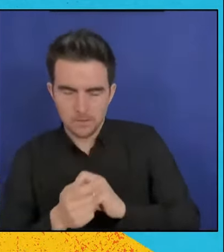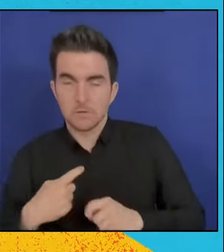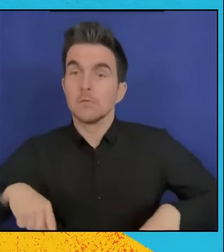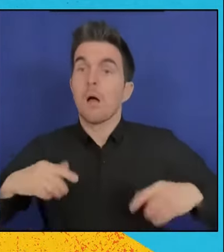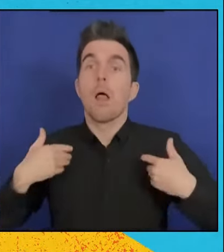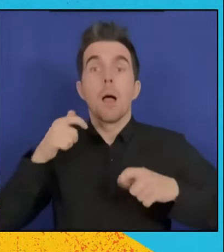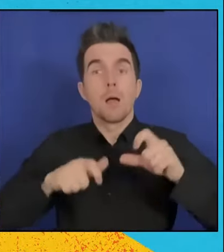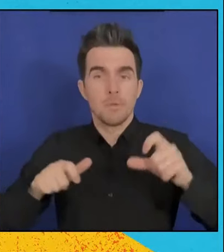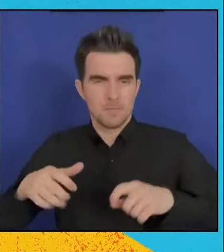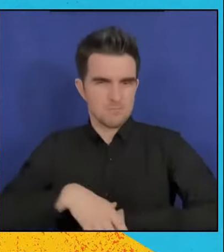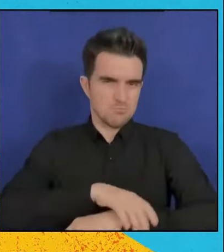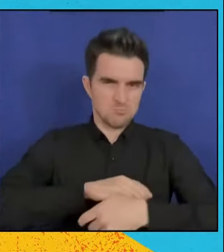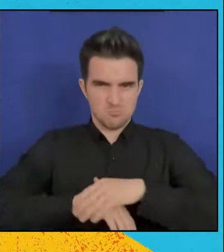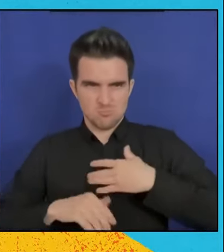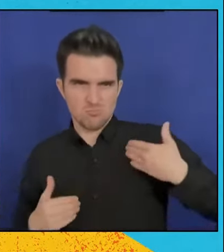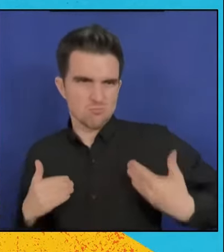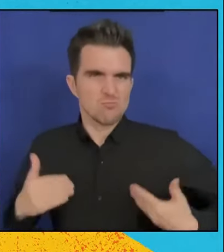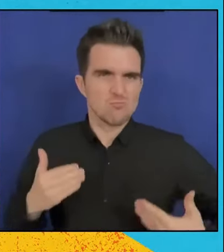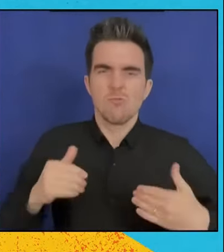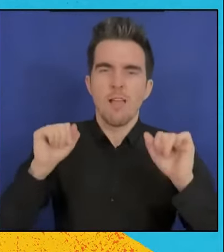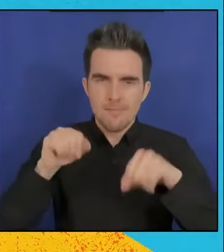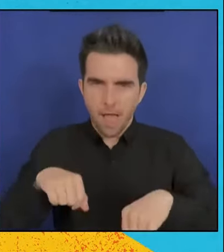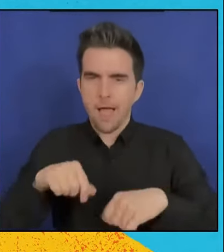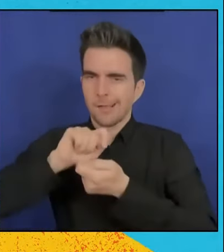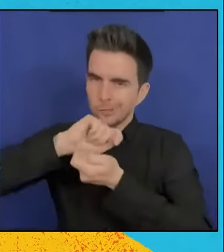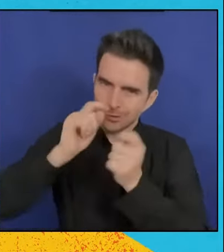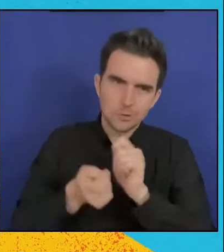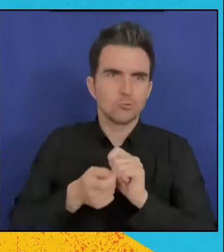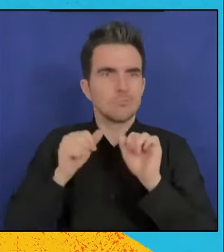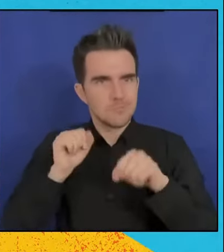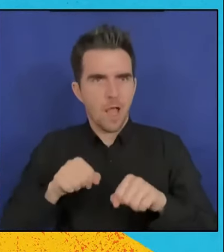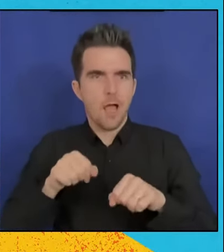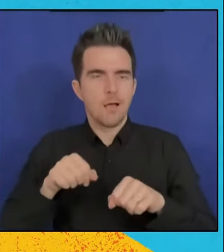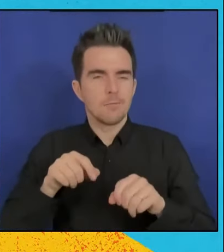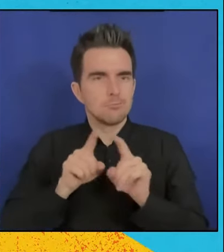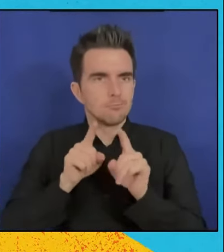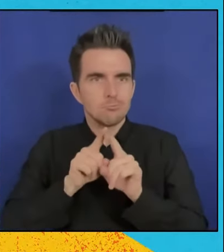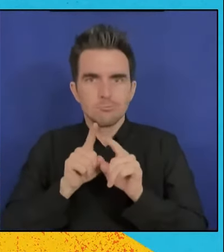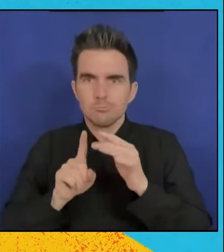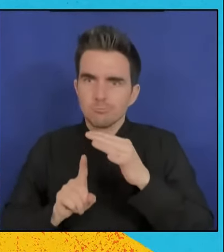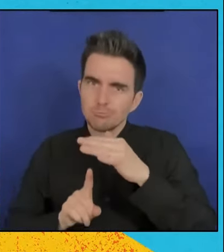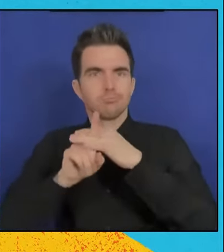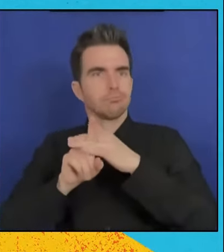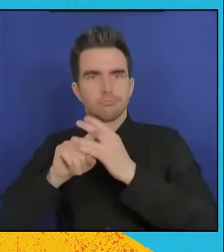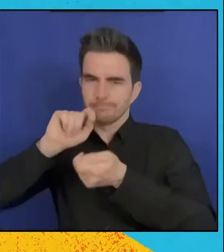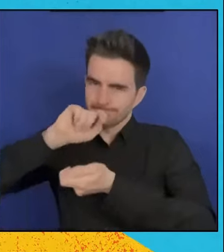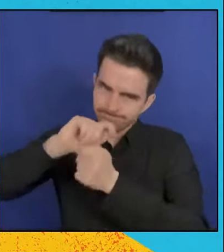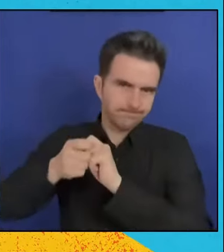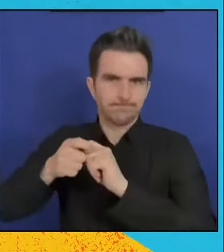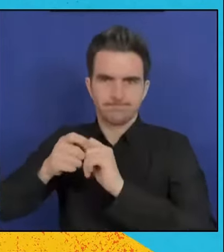change and to make the work for the SDG agenda, especially for beating plastic pollution, possible. Thank you.